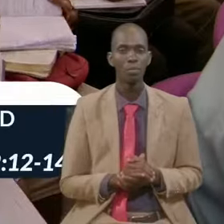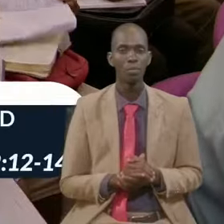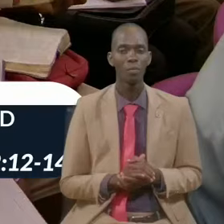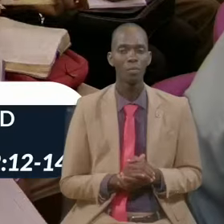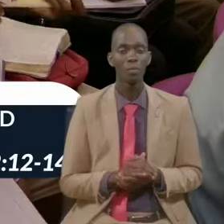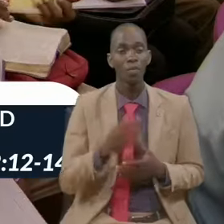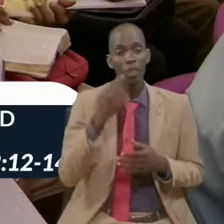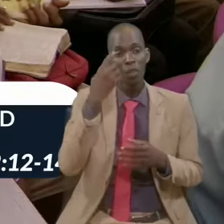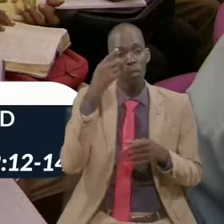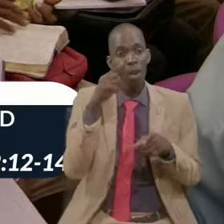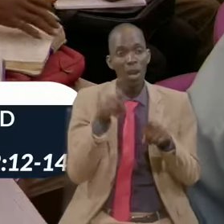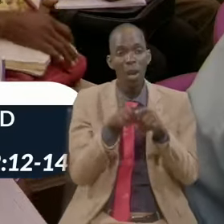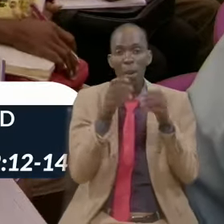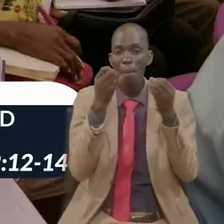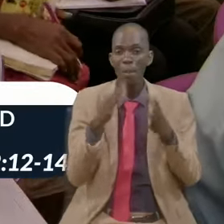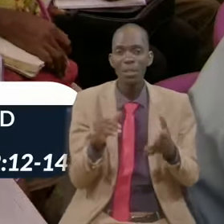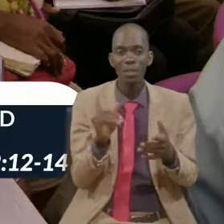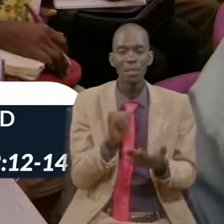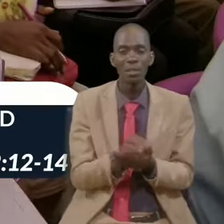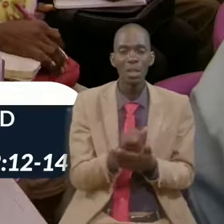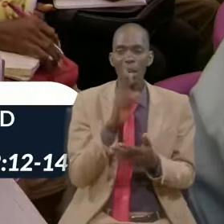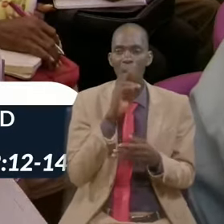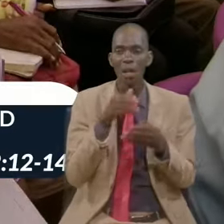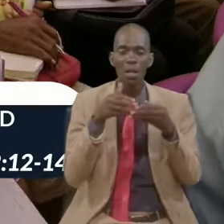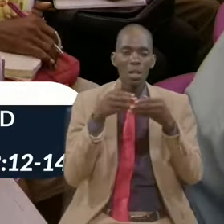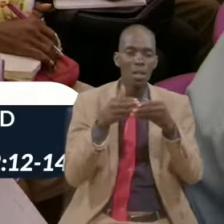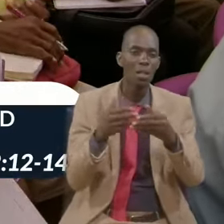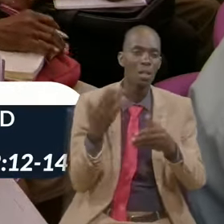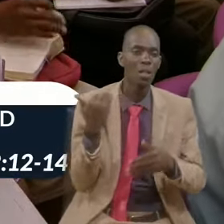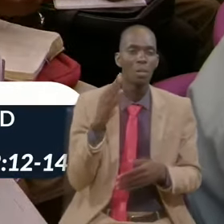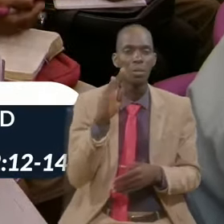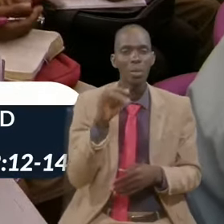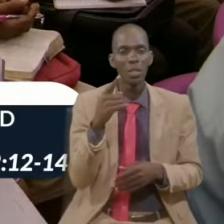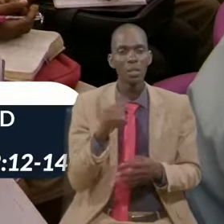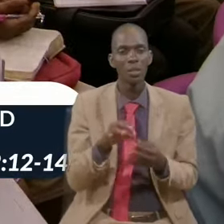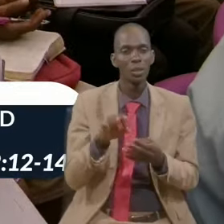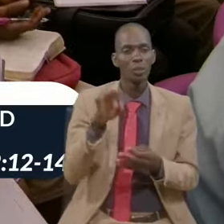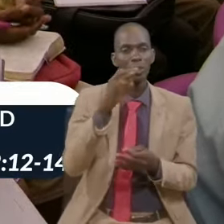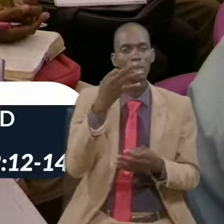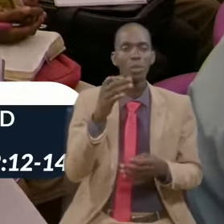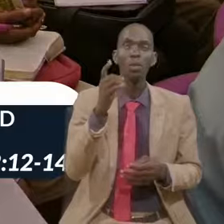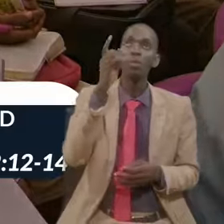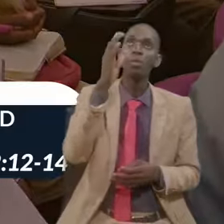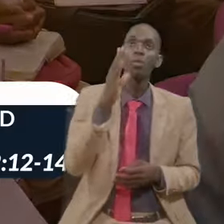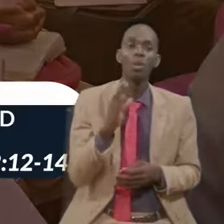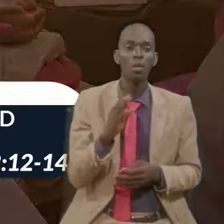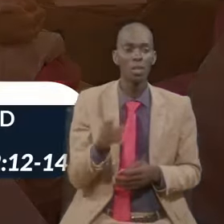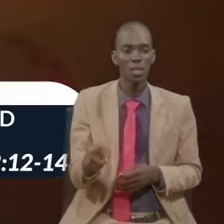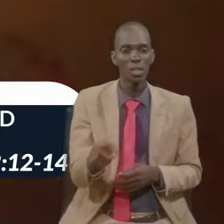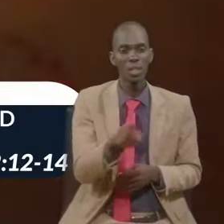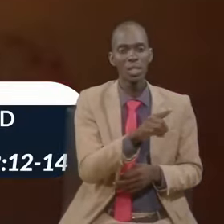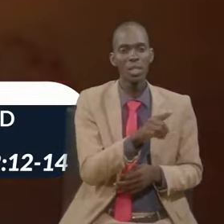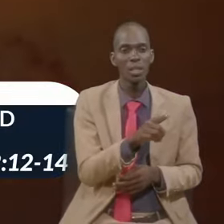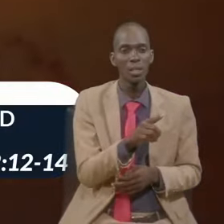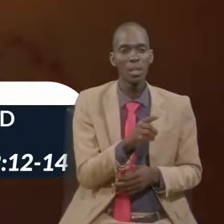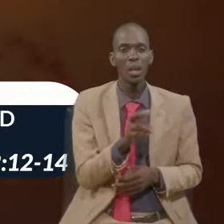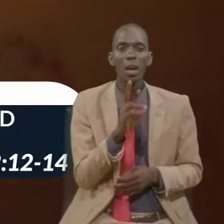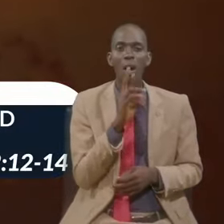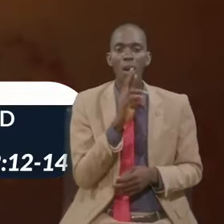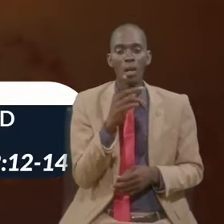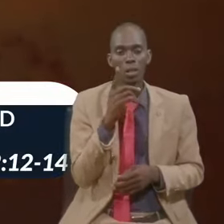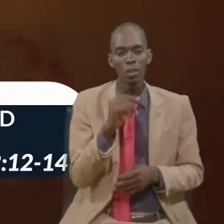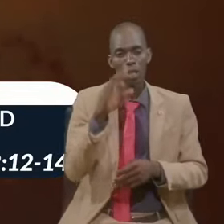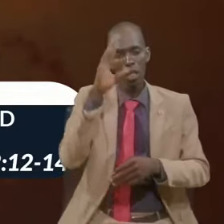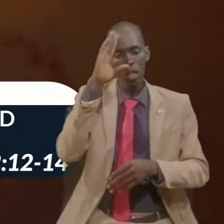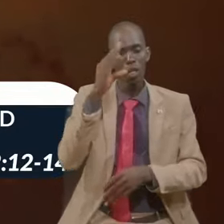For as many as are led by the Spirit of God, they are the